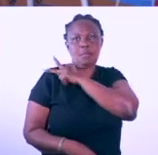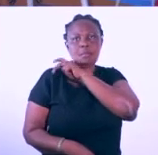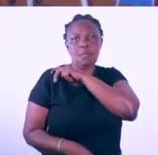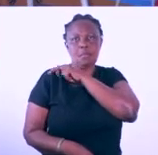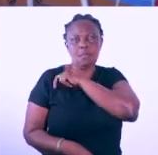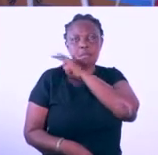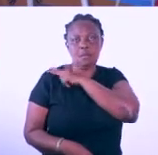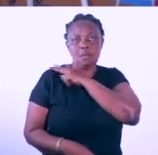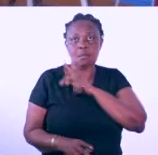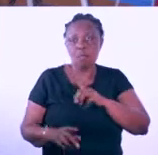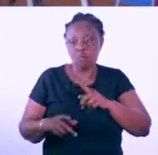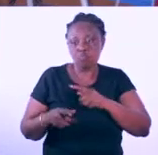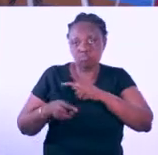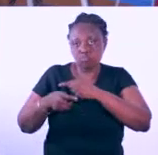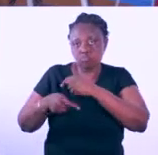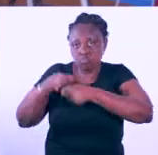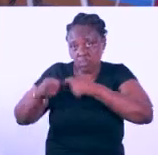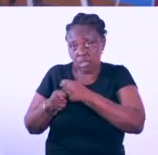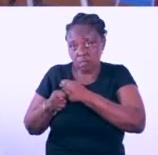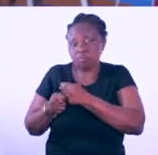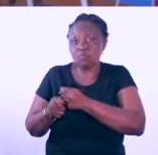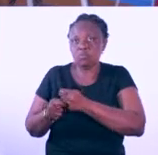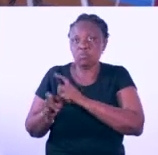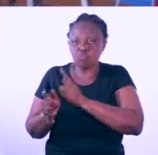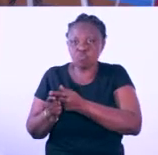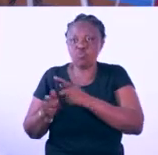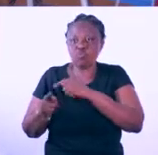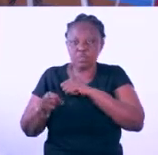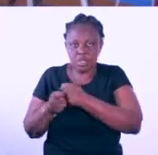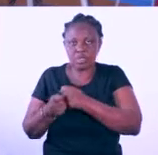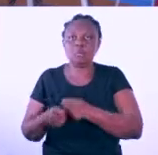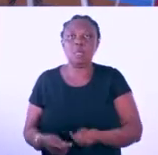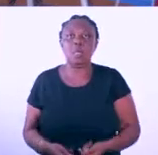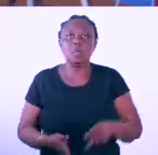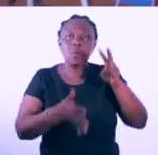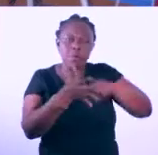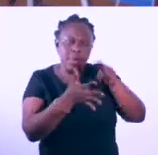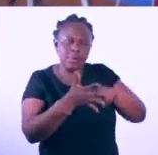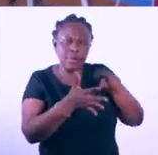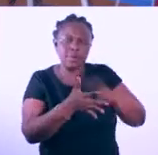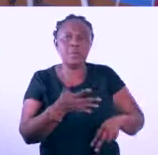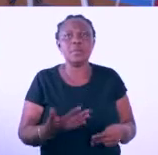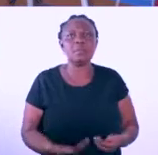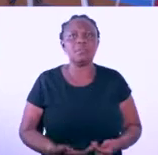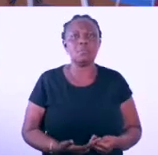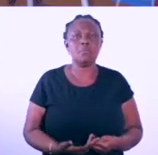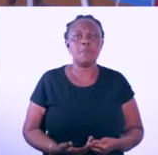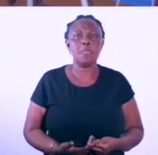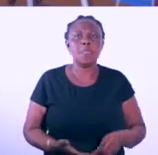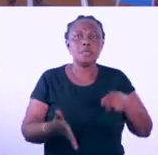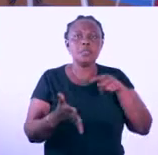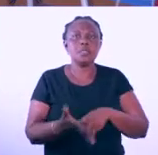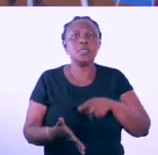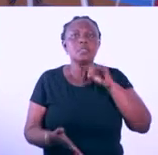All right. Okay, so let's start off. Please kindly read this text for me. Okay. This is a